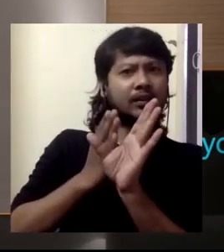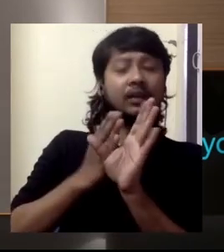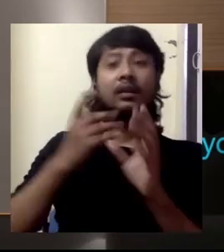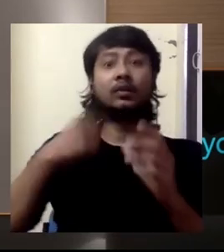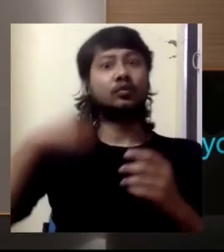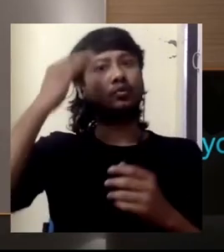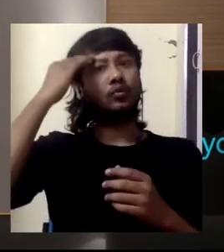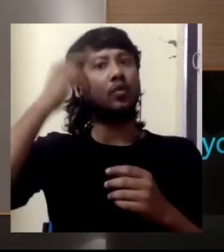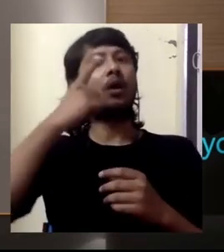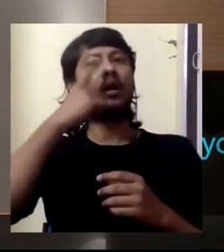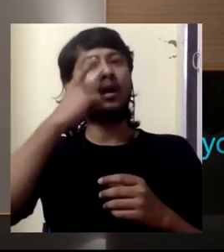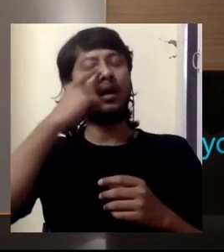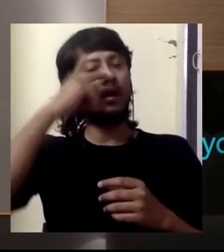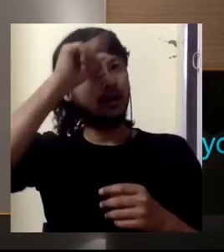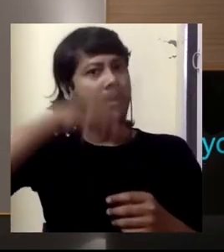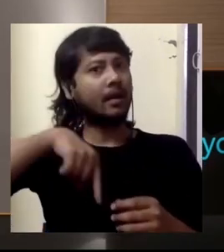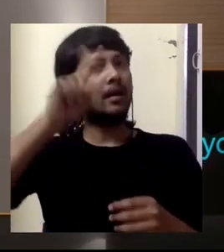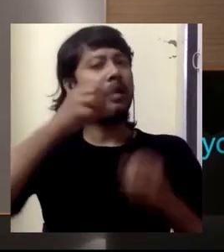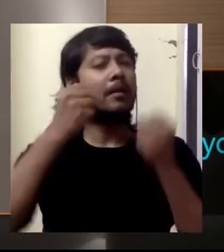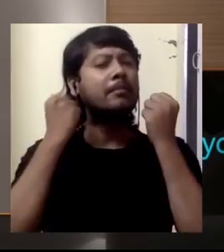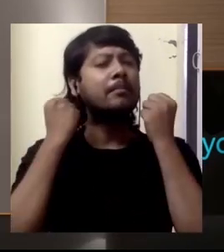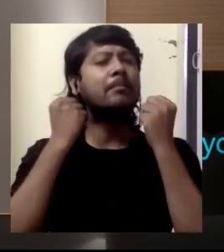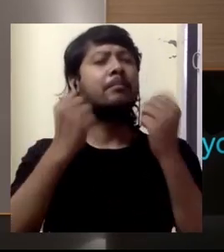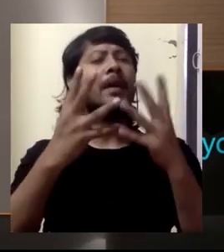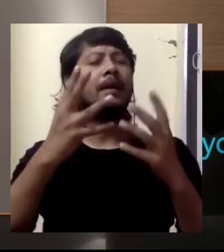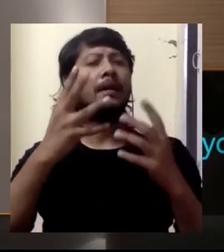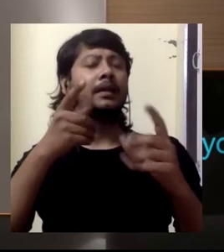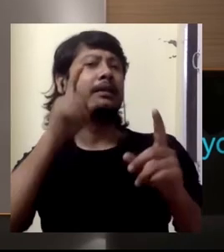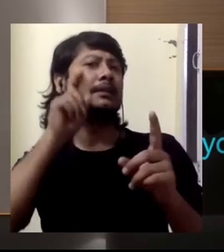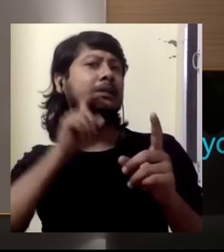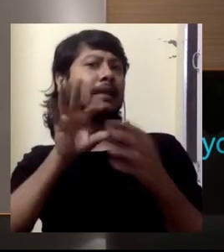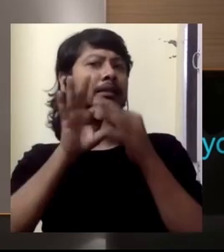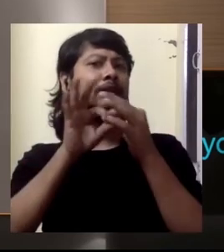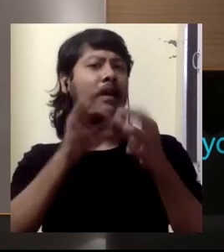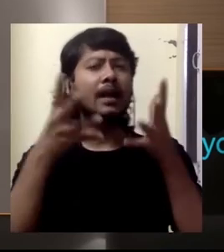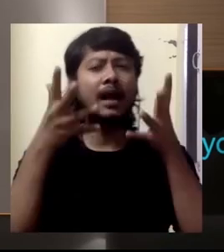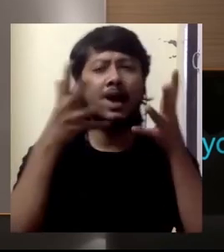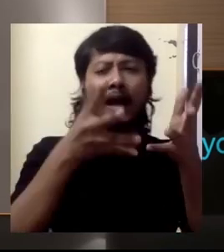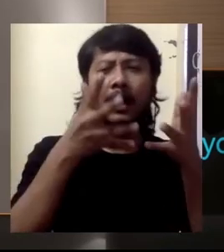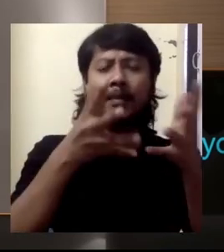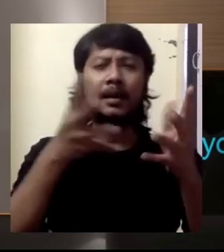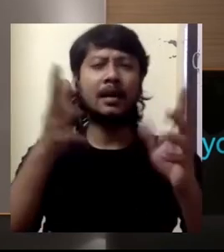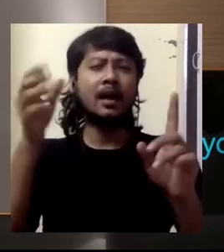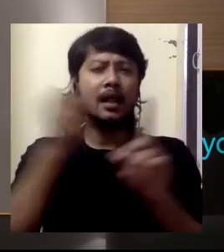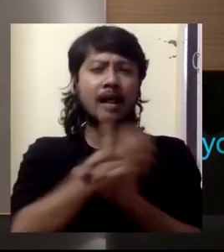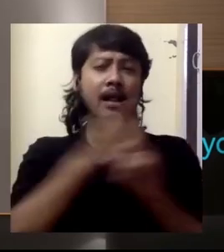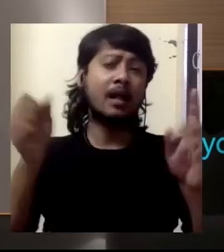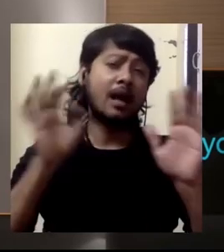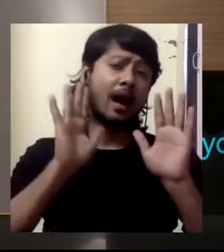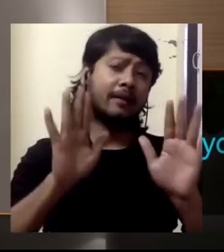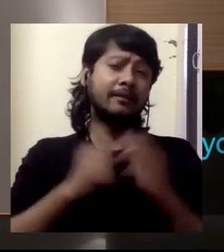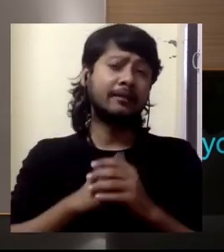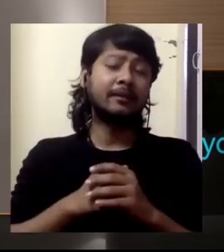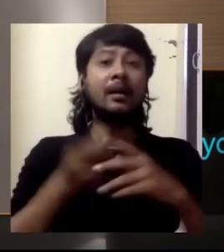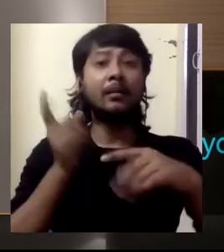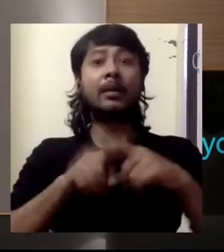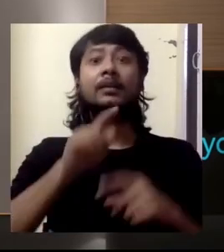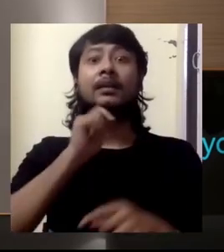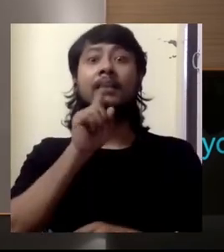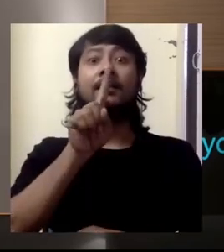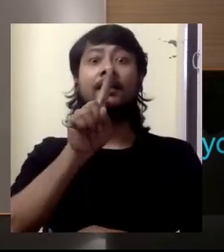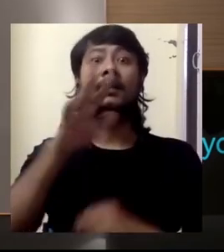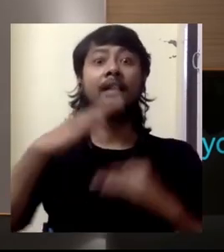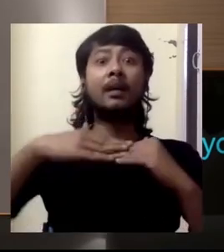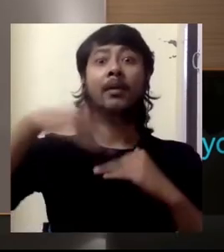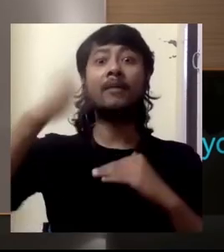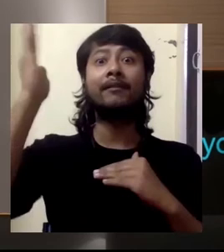through. And then I look at the journey after that, the journey growing up as an adult. as a woman trying to